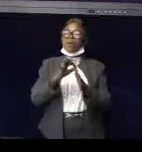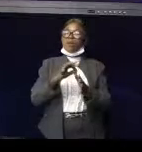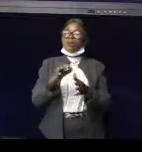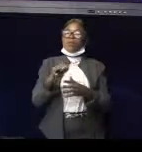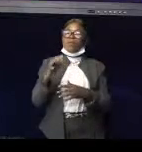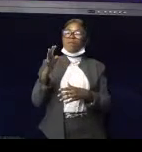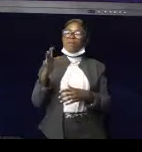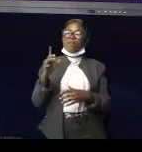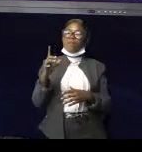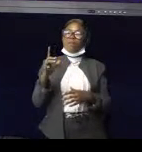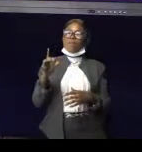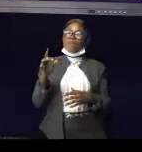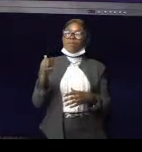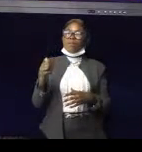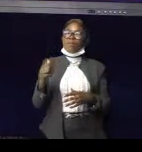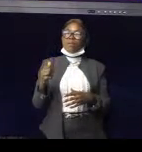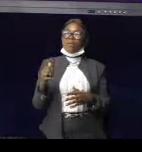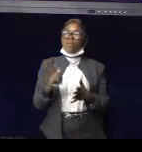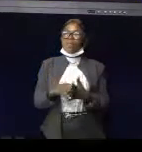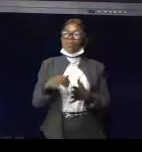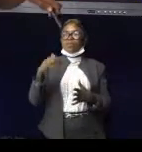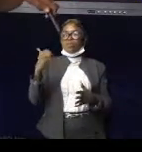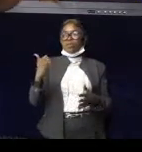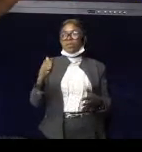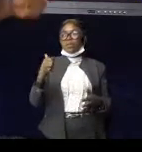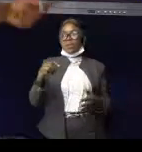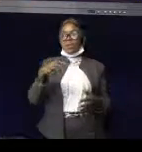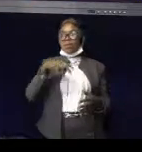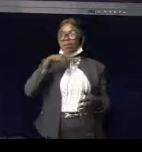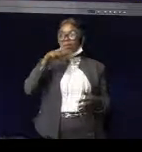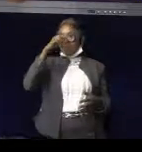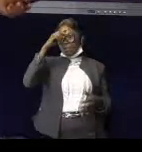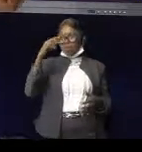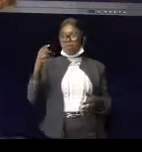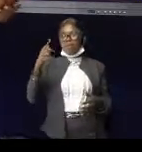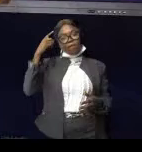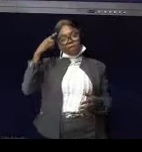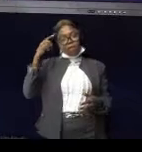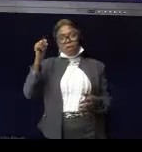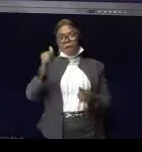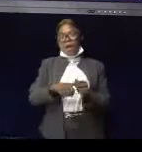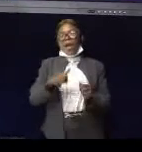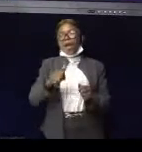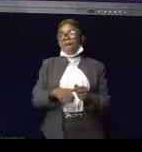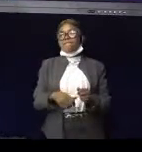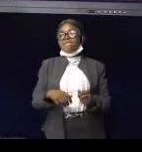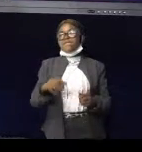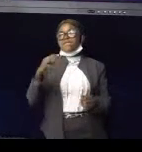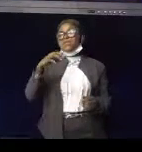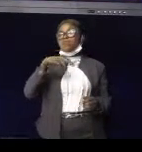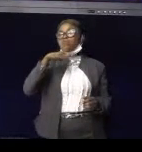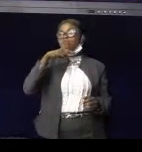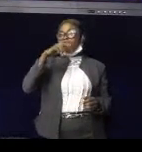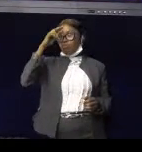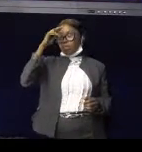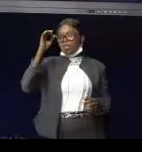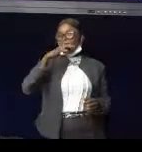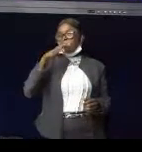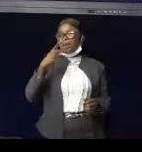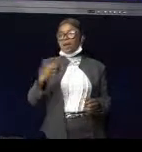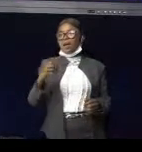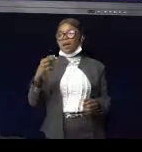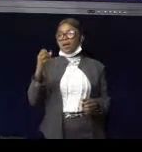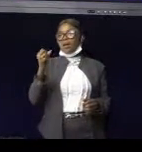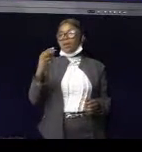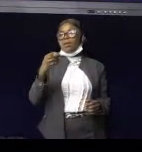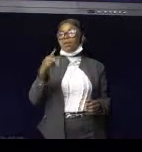2, 3, 4, 5, 6, 7, 8, 9, 10. That's your 10 goats. But for every goat, there are 3 sheep. So let's say 3, 6, 9, 12,